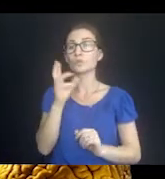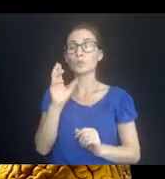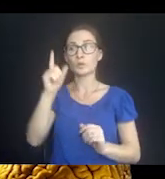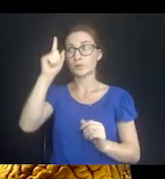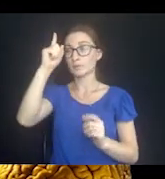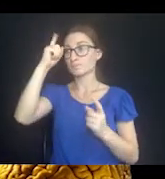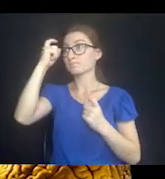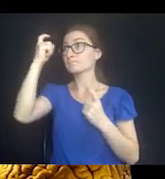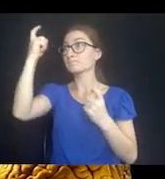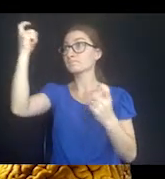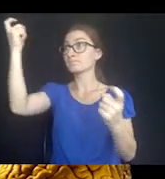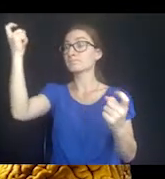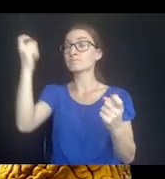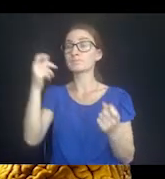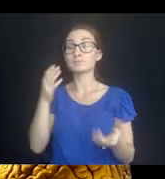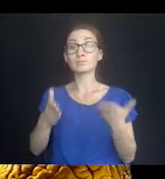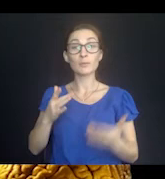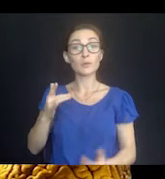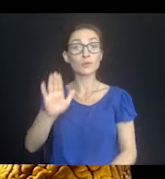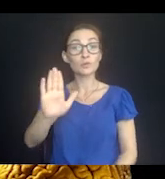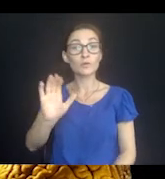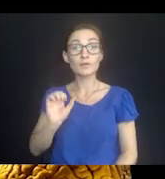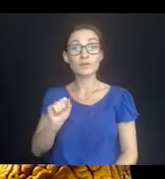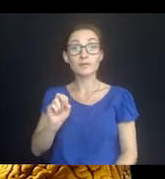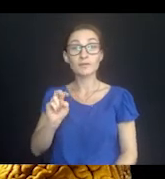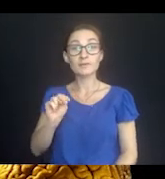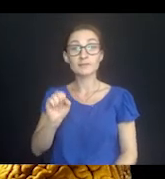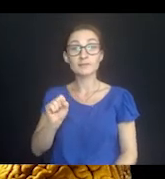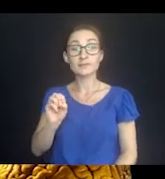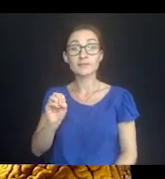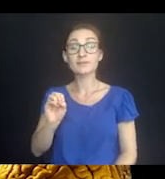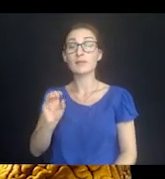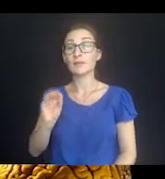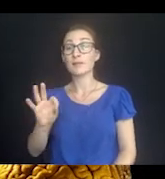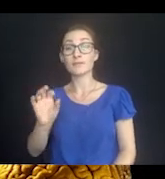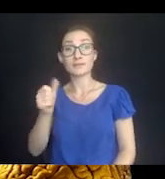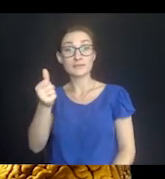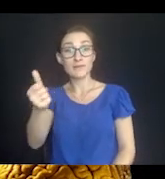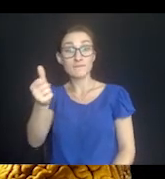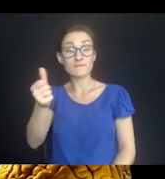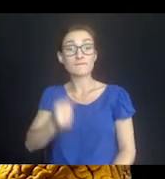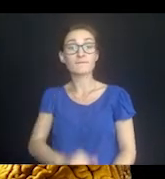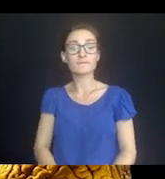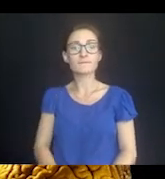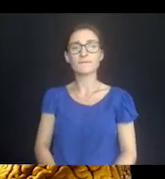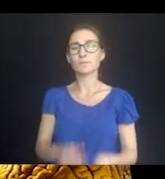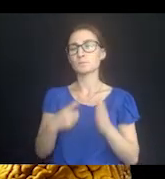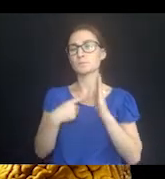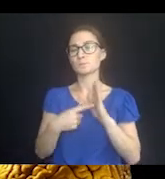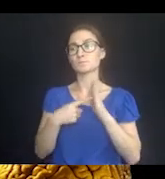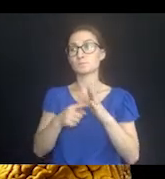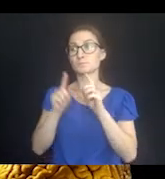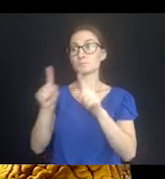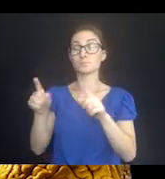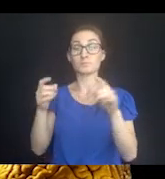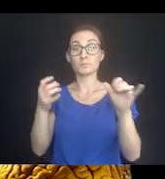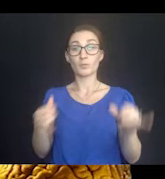object is a thought or a mental image or something in your imagination or even your sense of